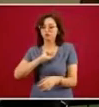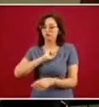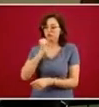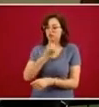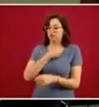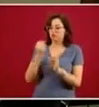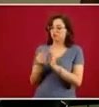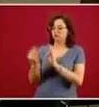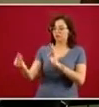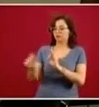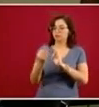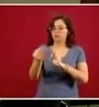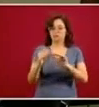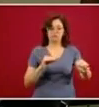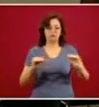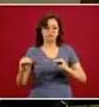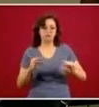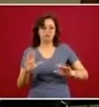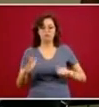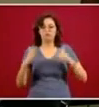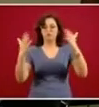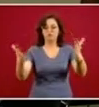regarding sanitary measures,